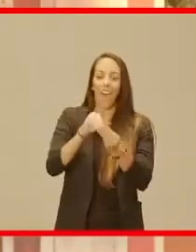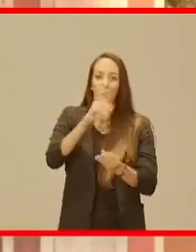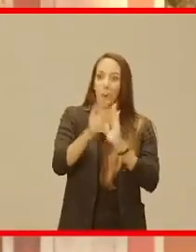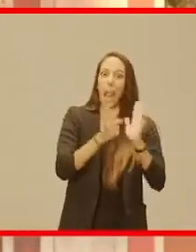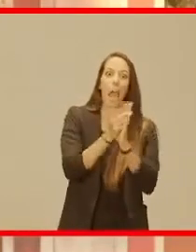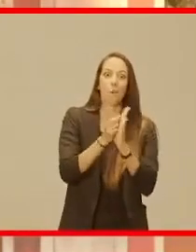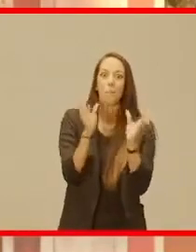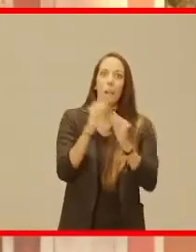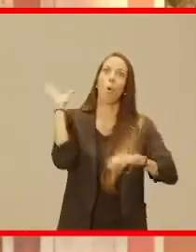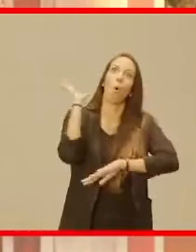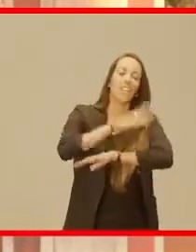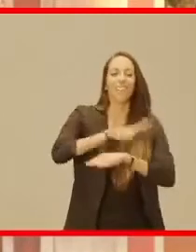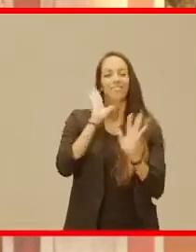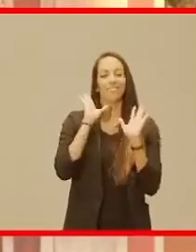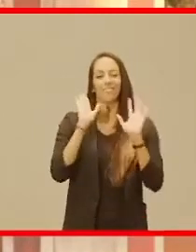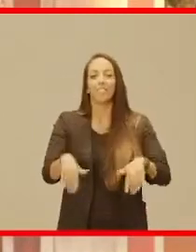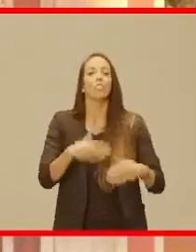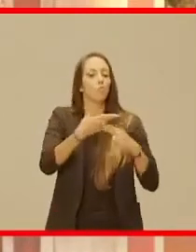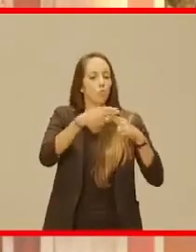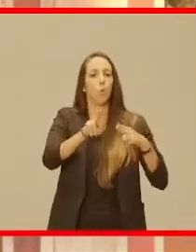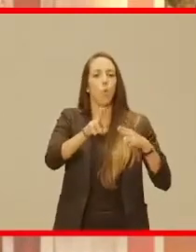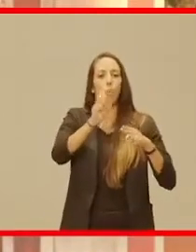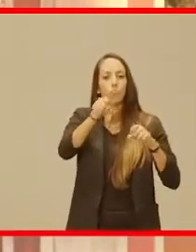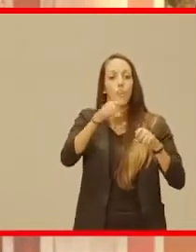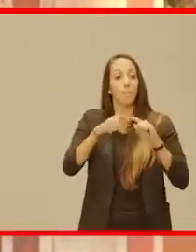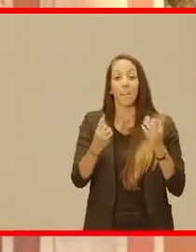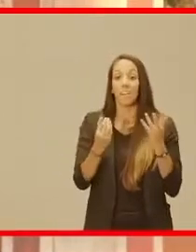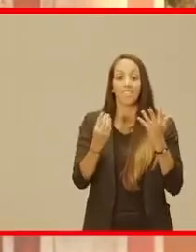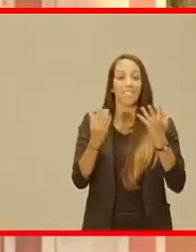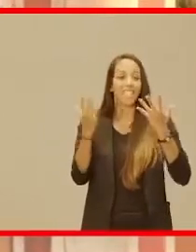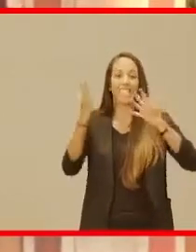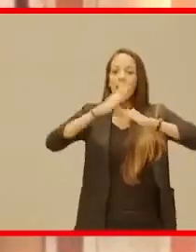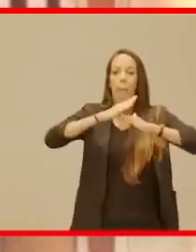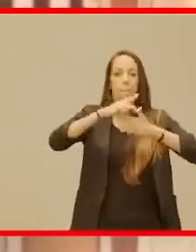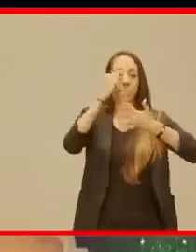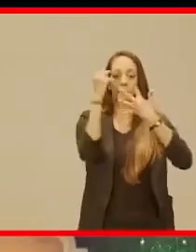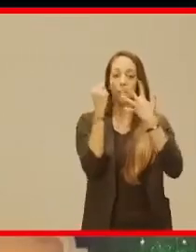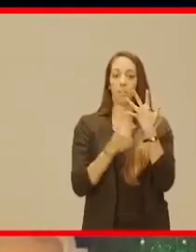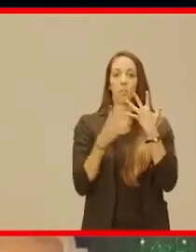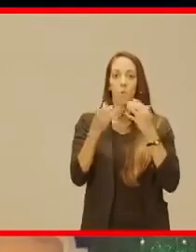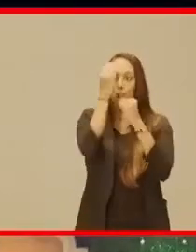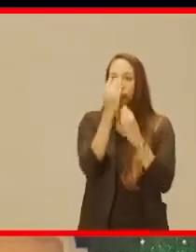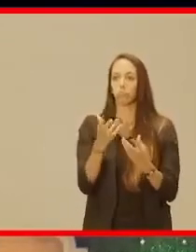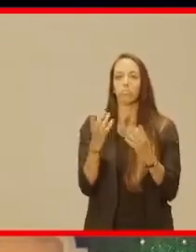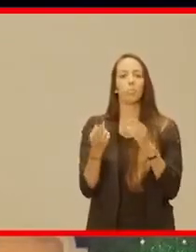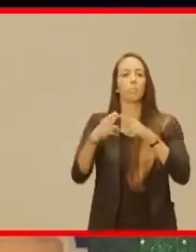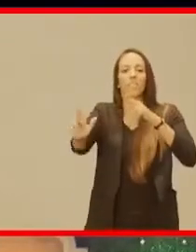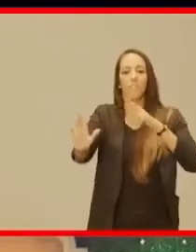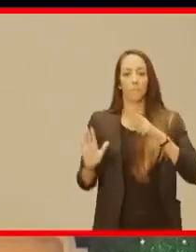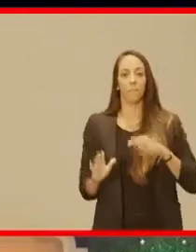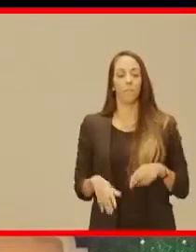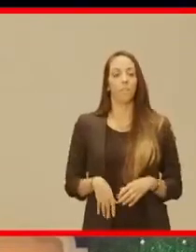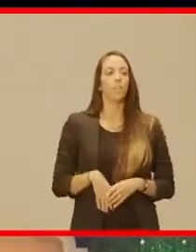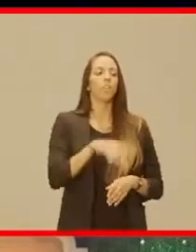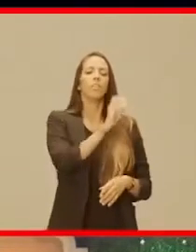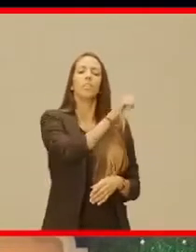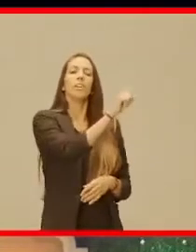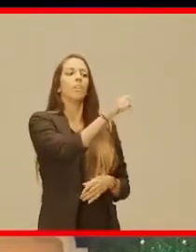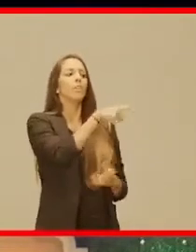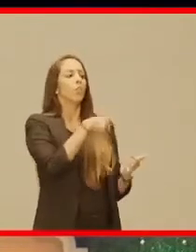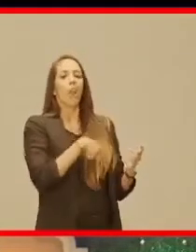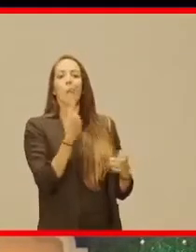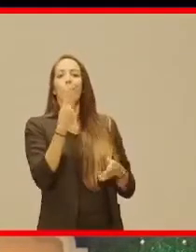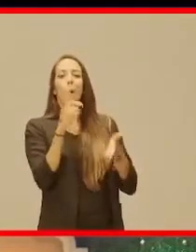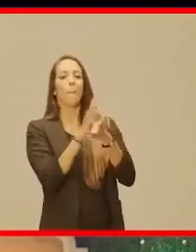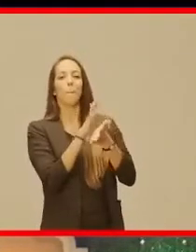like, oh, I remember now, and here it is on paper. And you can also include in that, but the white paper or one pager or whatever you